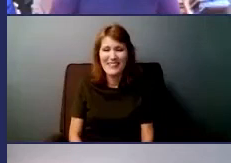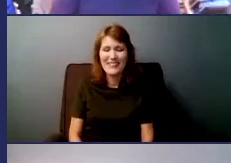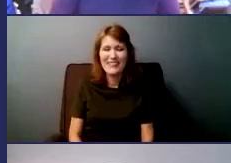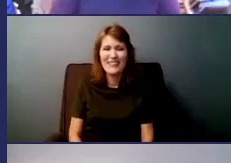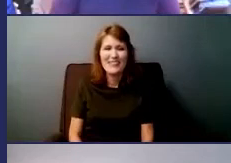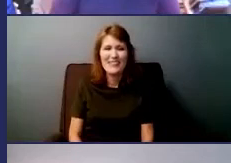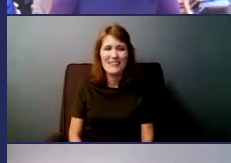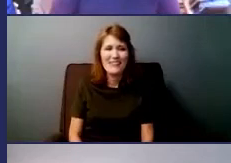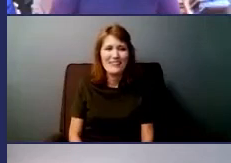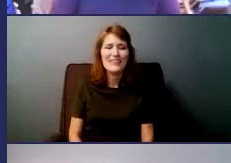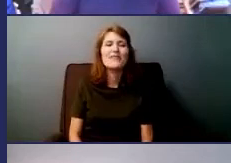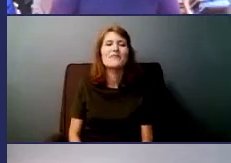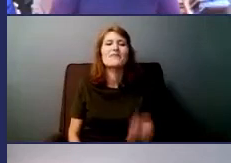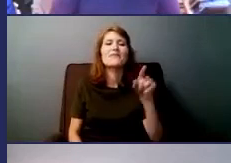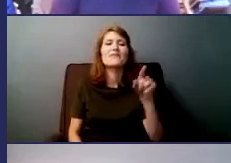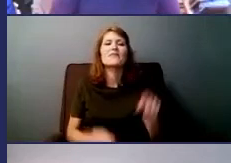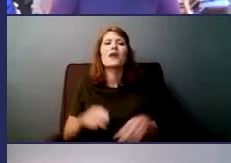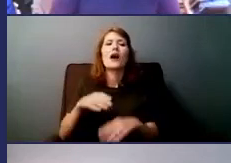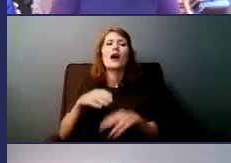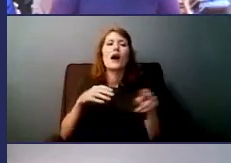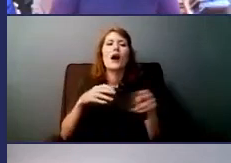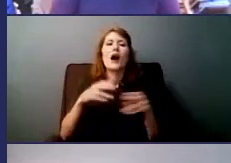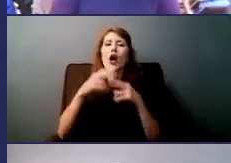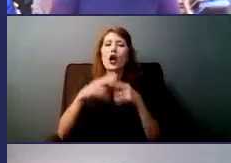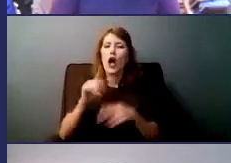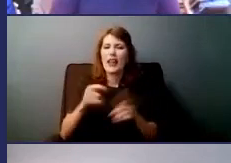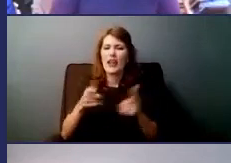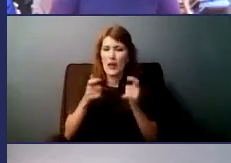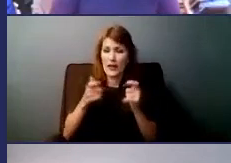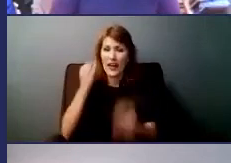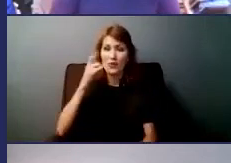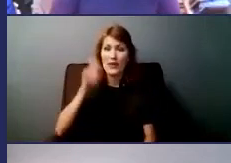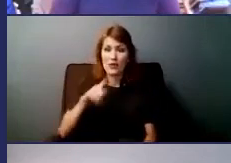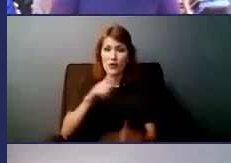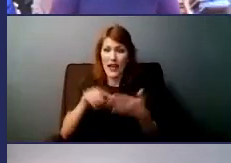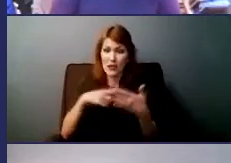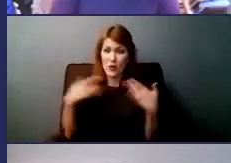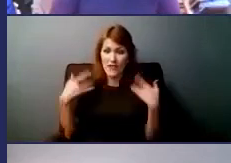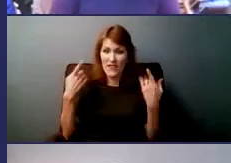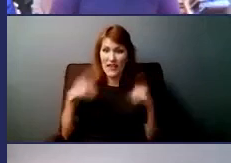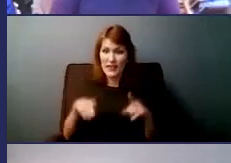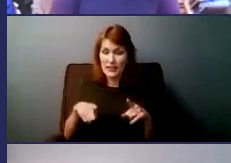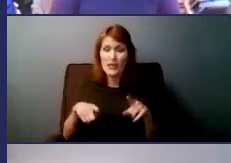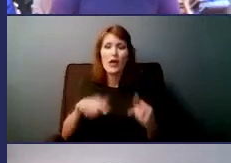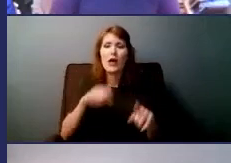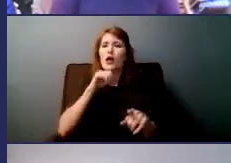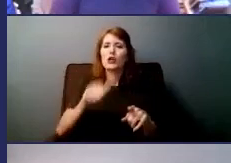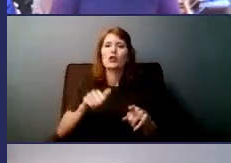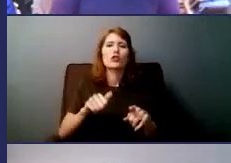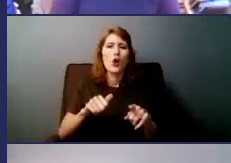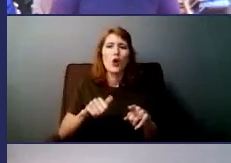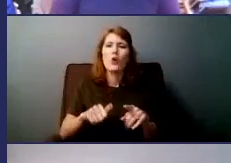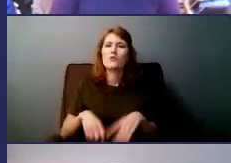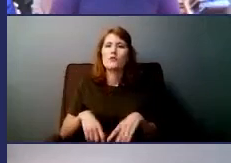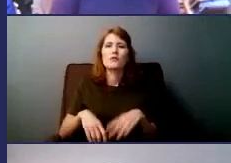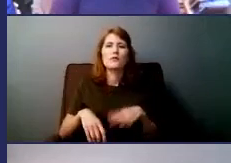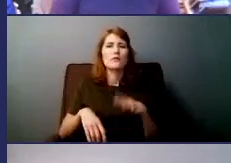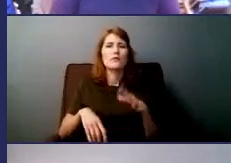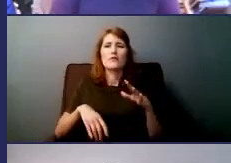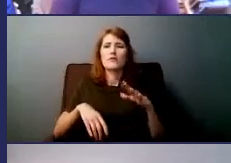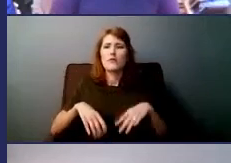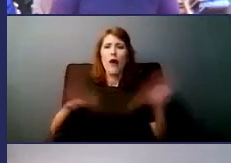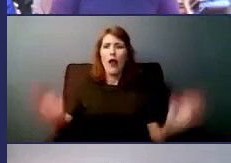Next, call it quick. If you have to cancel an event, don't draw it out, don't tap dance, don't